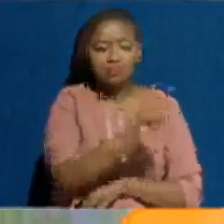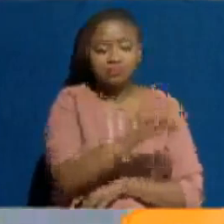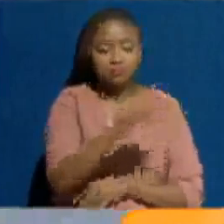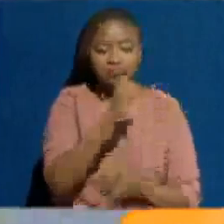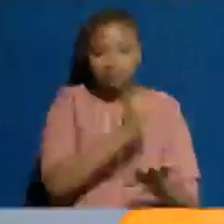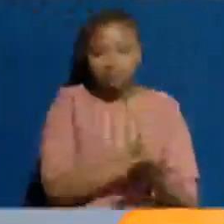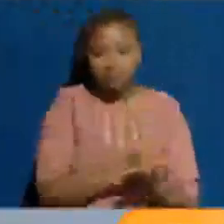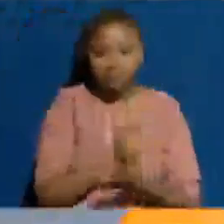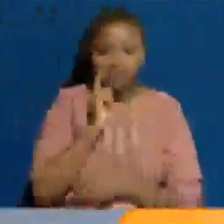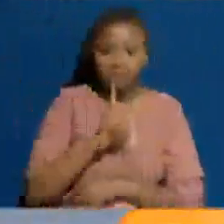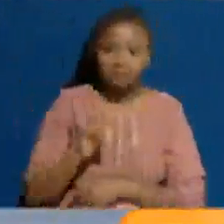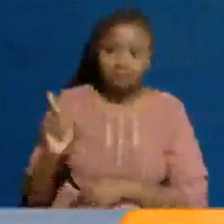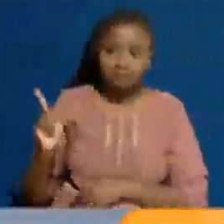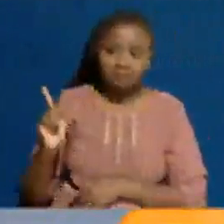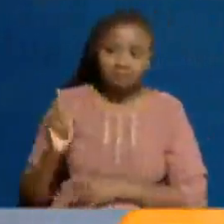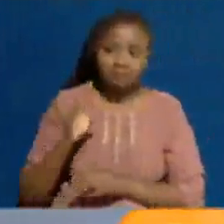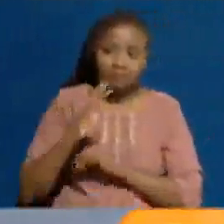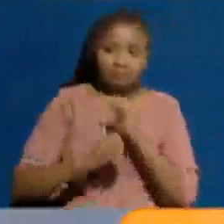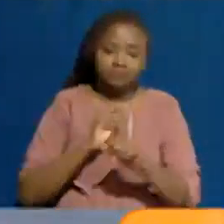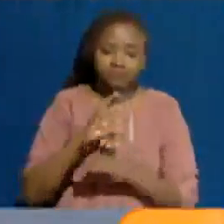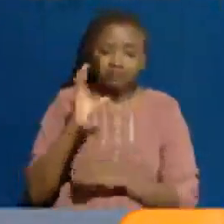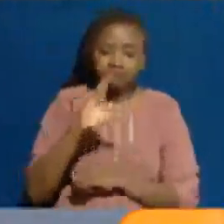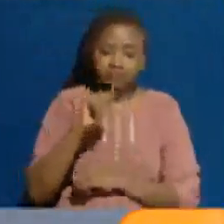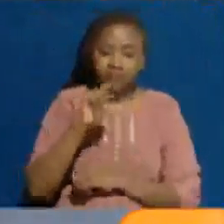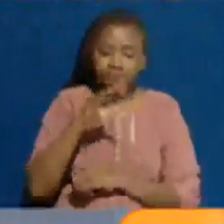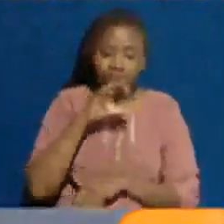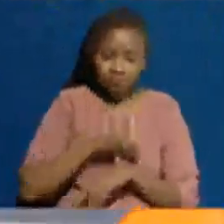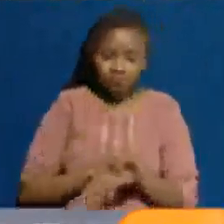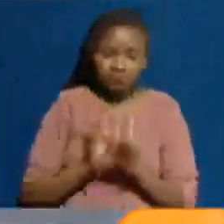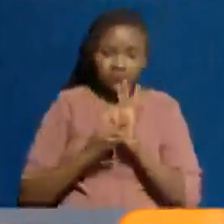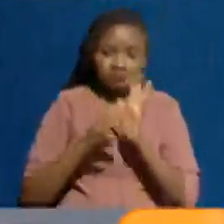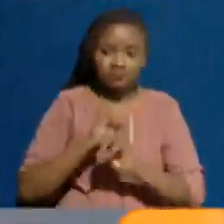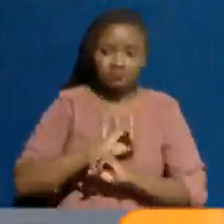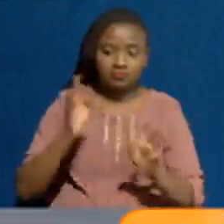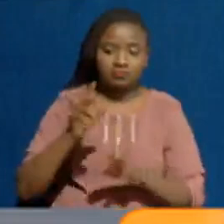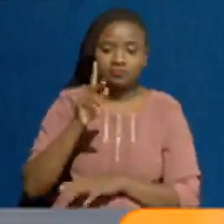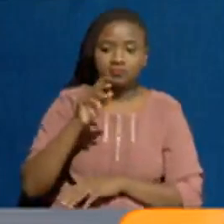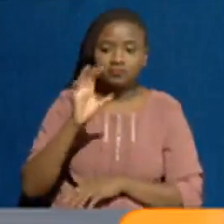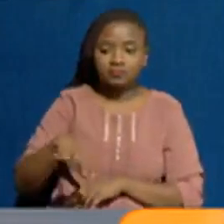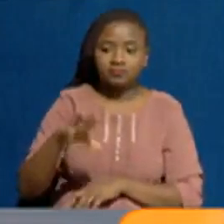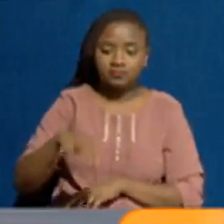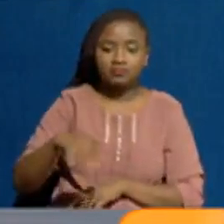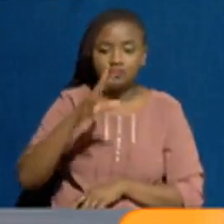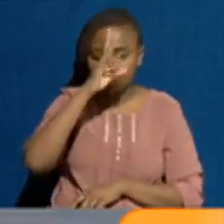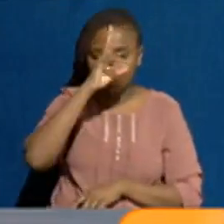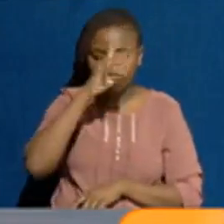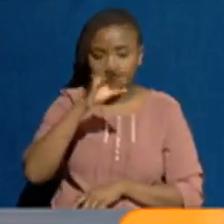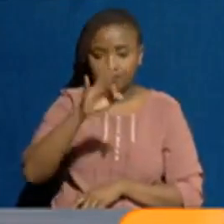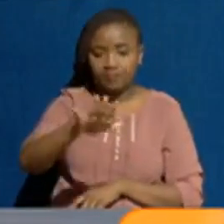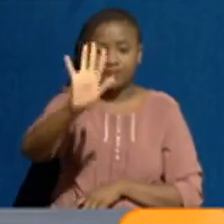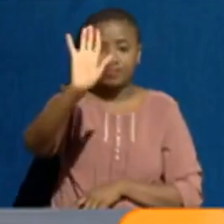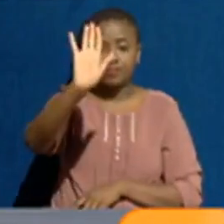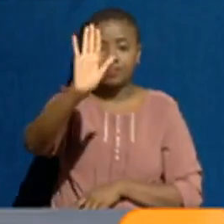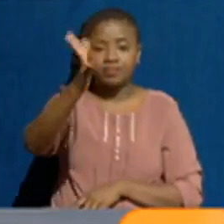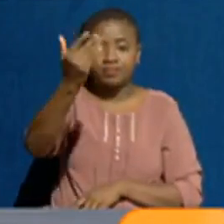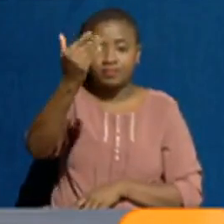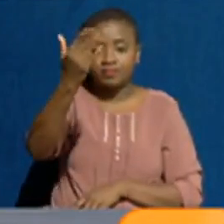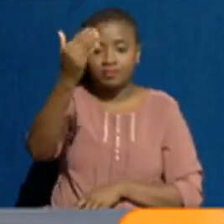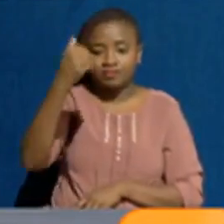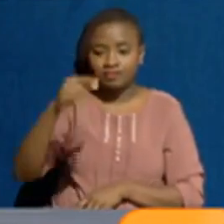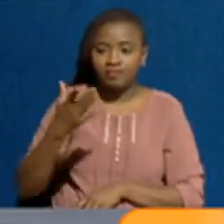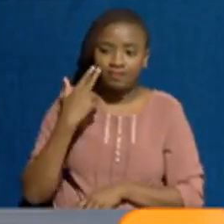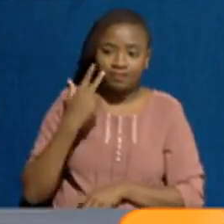In this video obtained by Citizen TV, a public service vehicle is seen being flagged by three police officers, and in